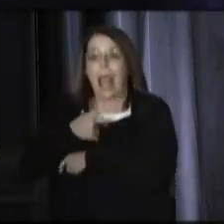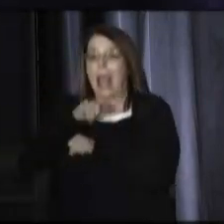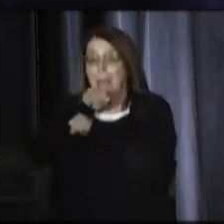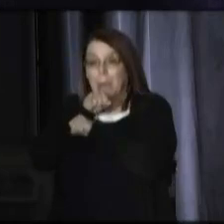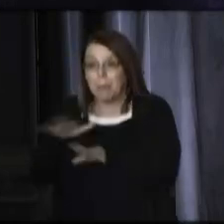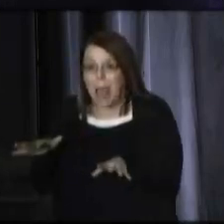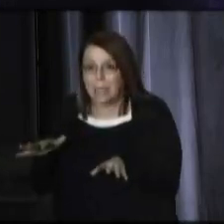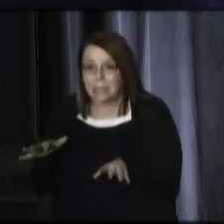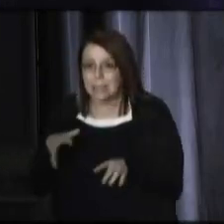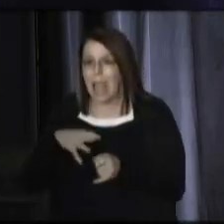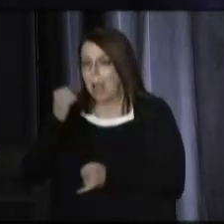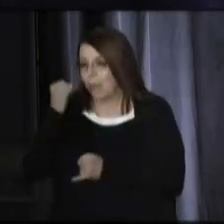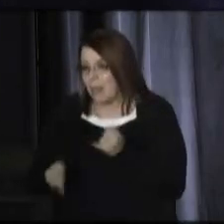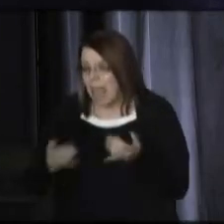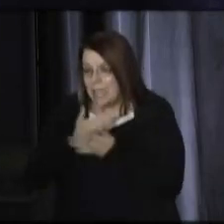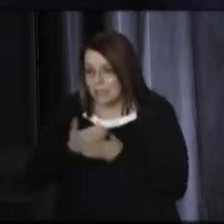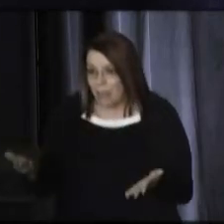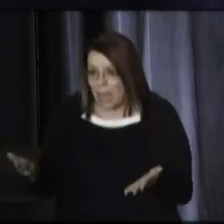The last thing,